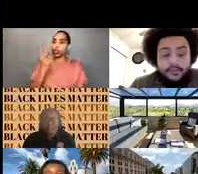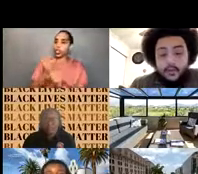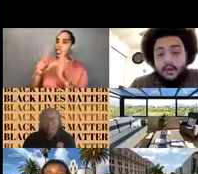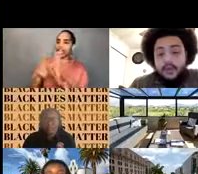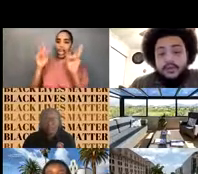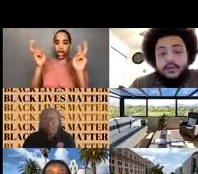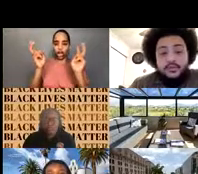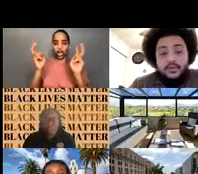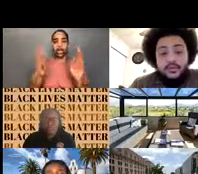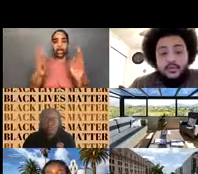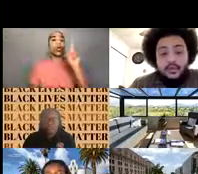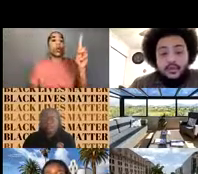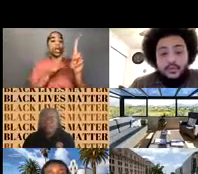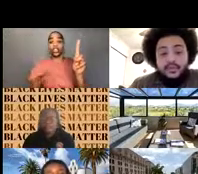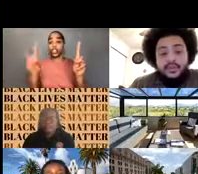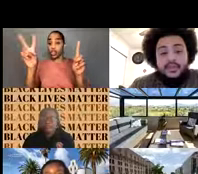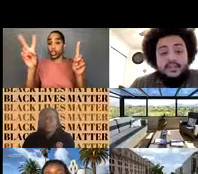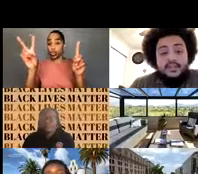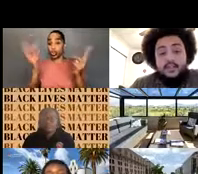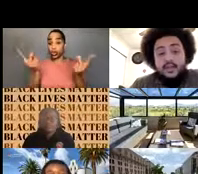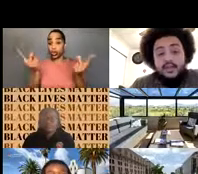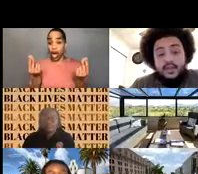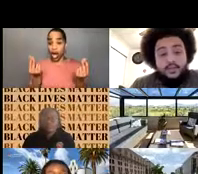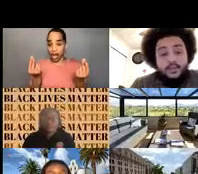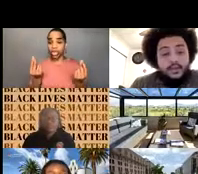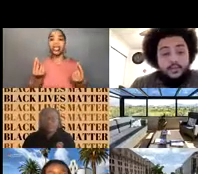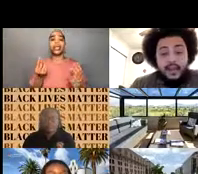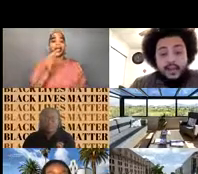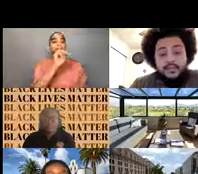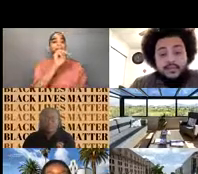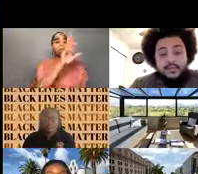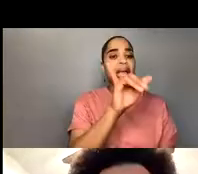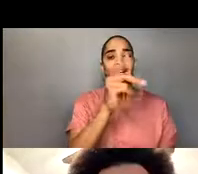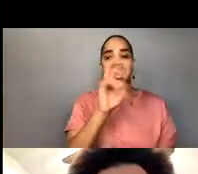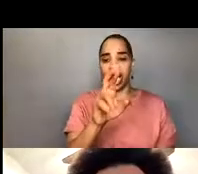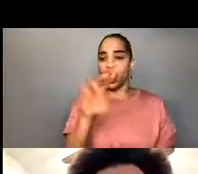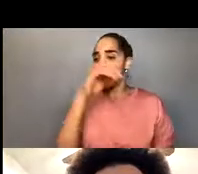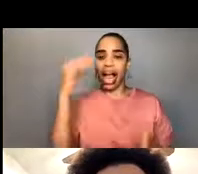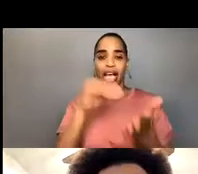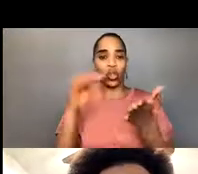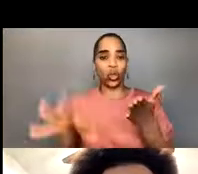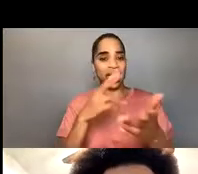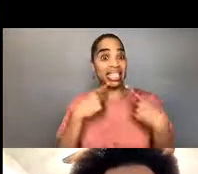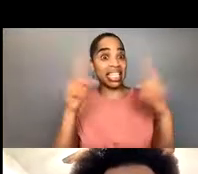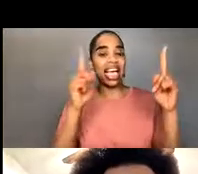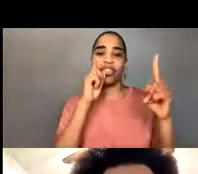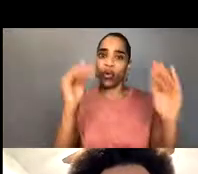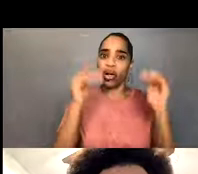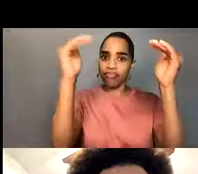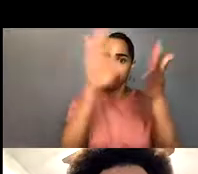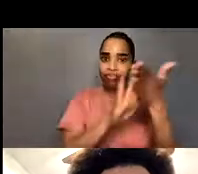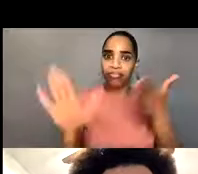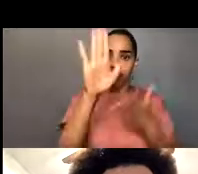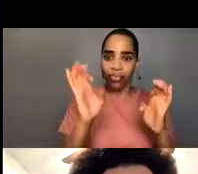Then from the 1 to 2 p.m. Sessions are Mary Taylor with Black Student Success in Higher Education. Then we